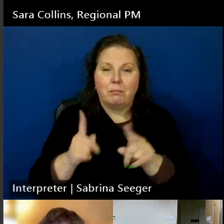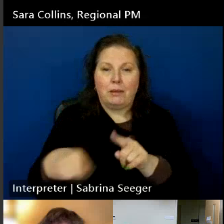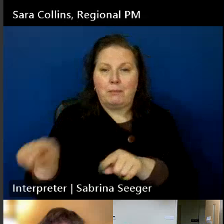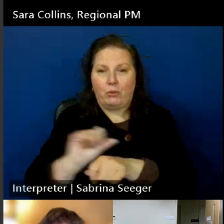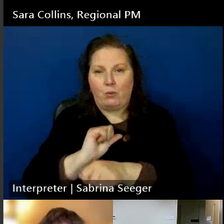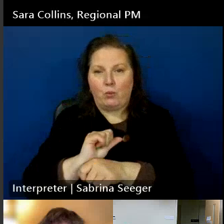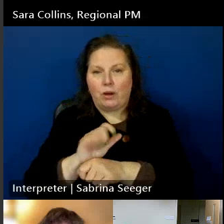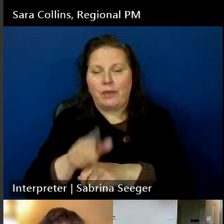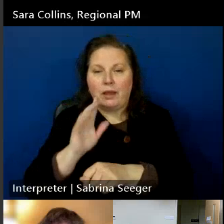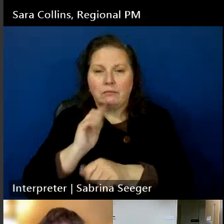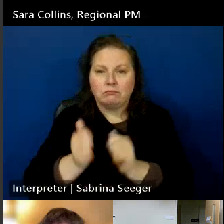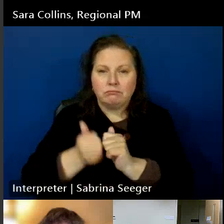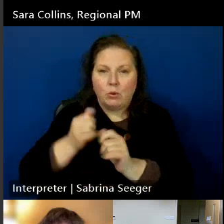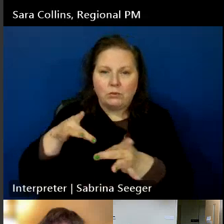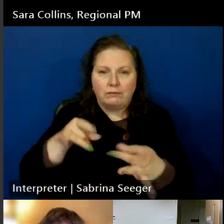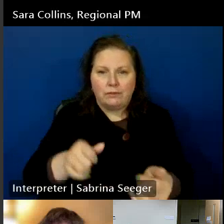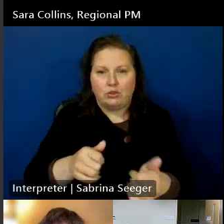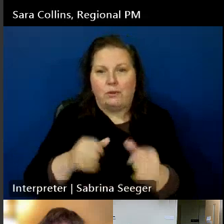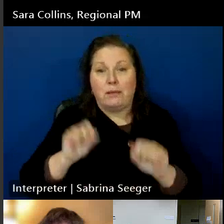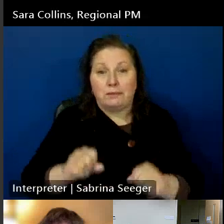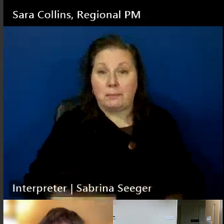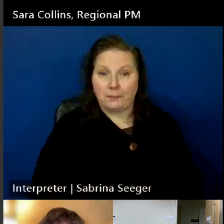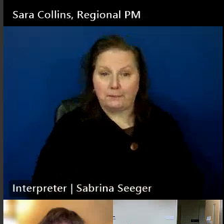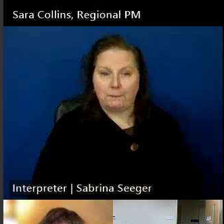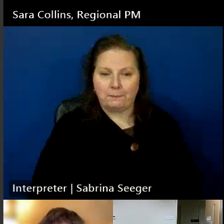this to be as efficient as possible.